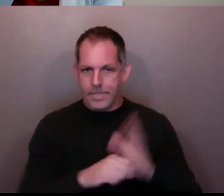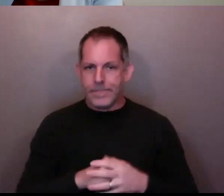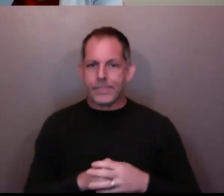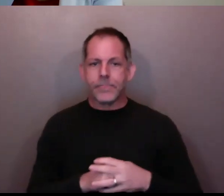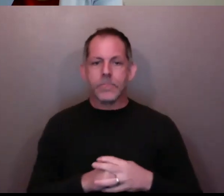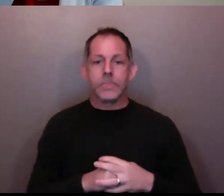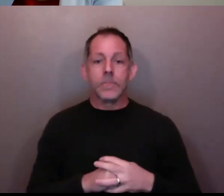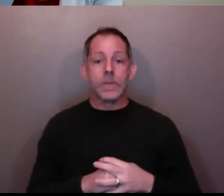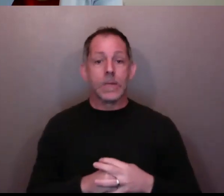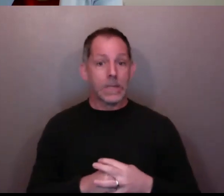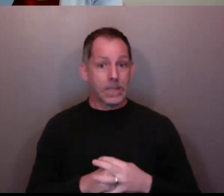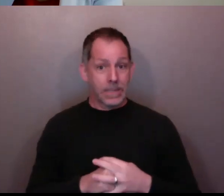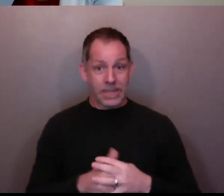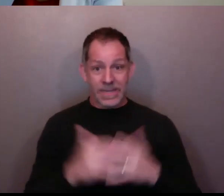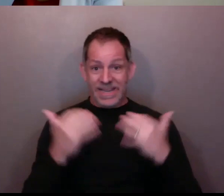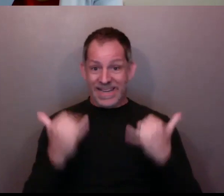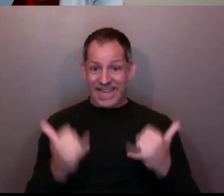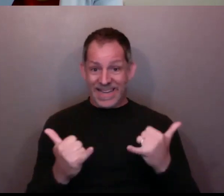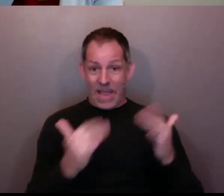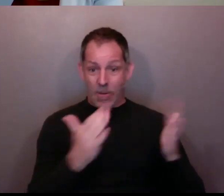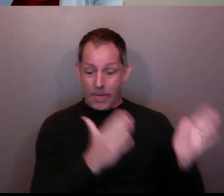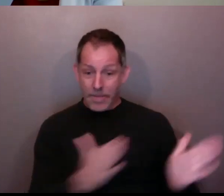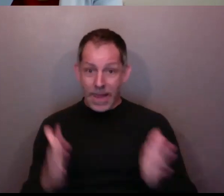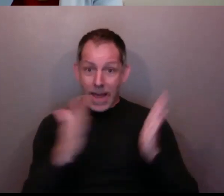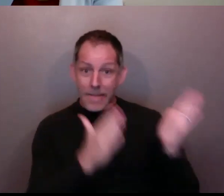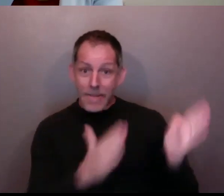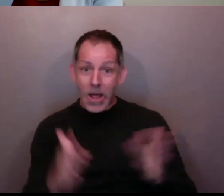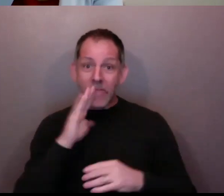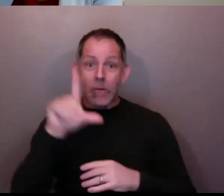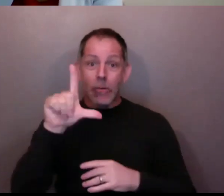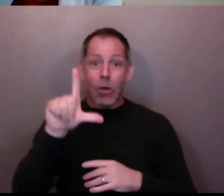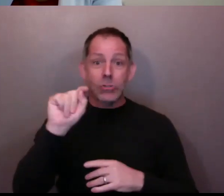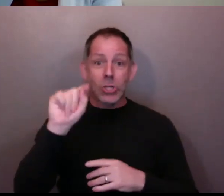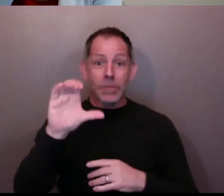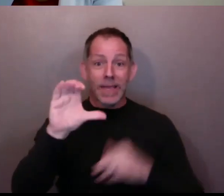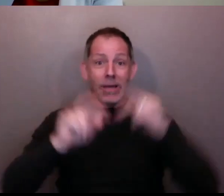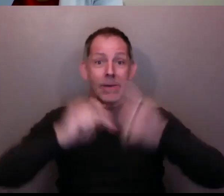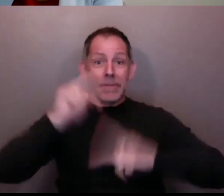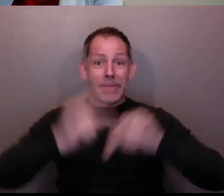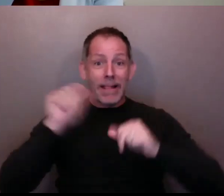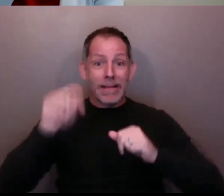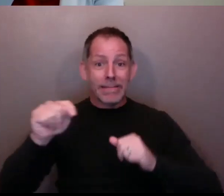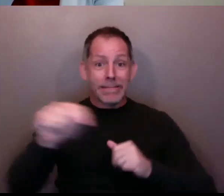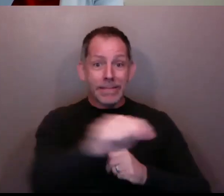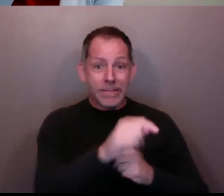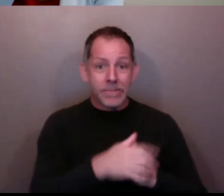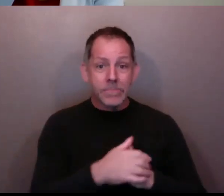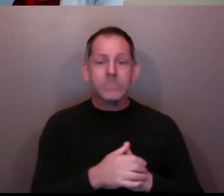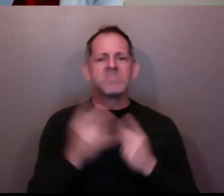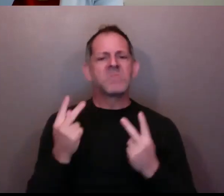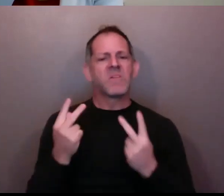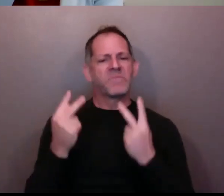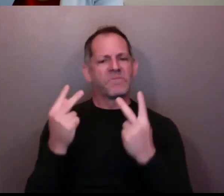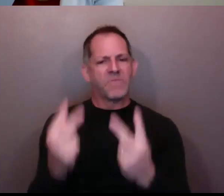care facilities that addresses visitation and other activities in long-term care facilities,